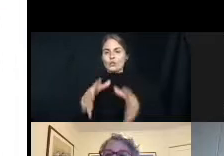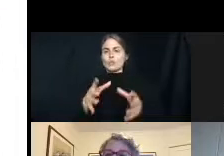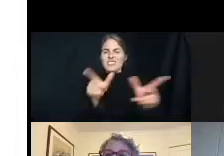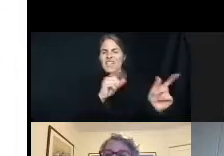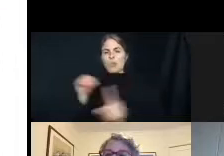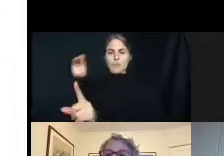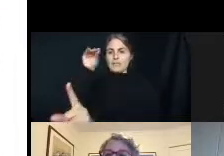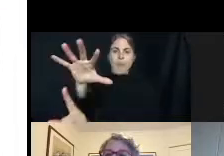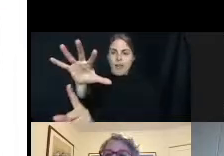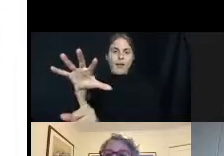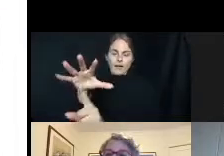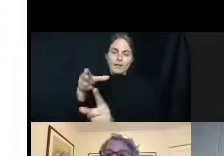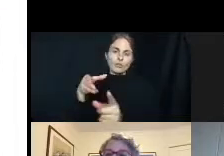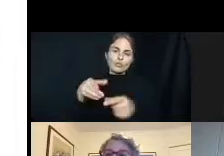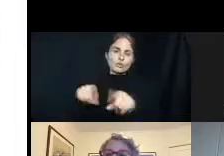throughout.